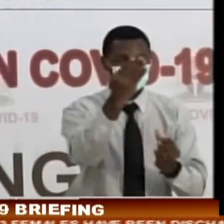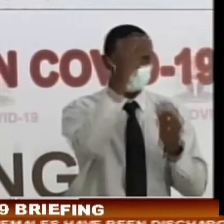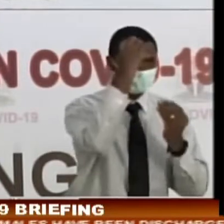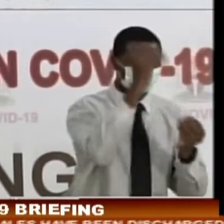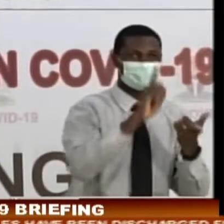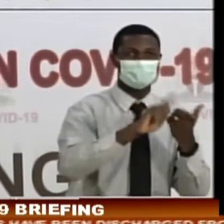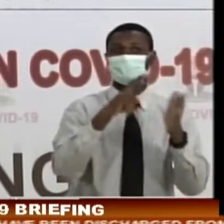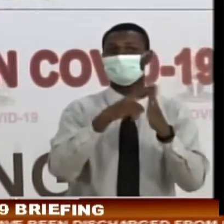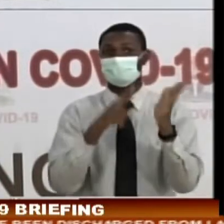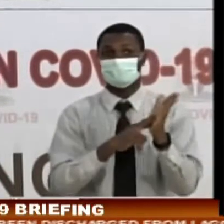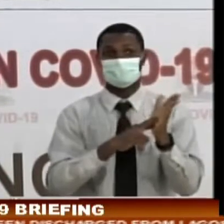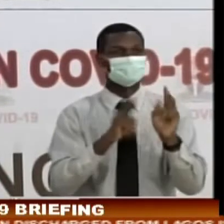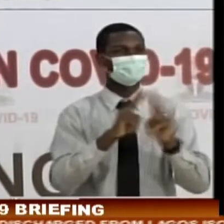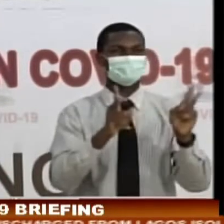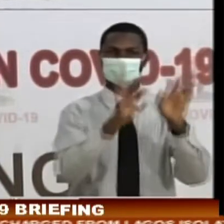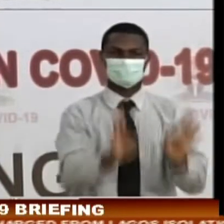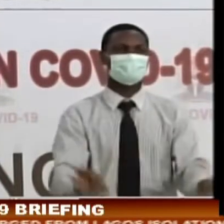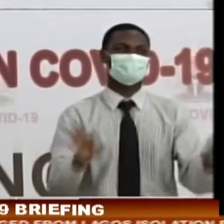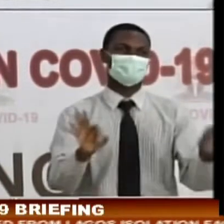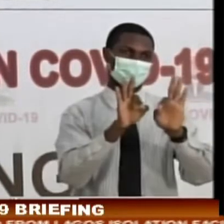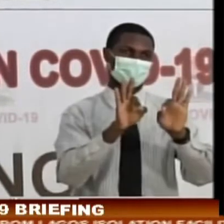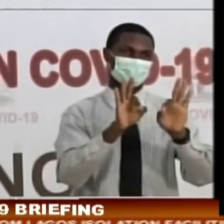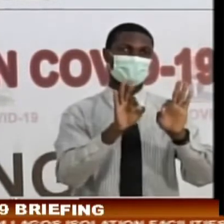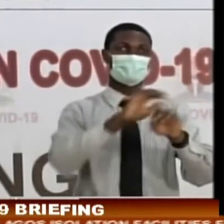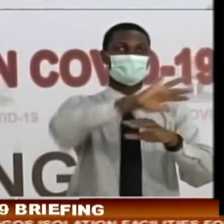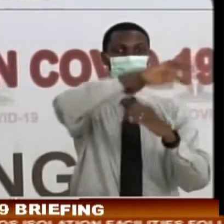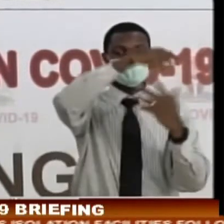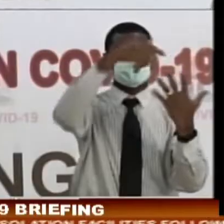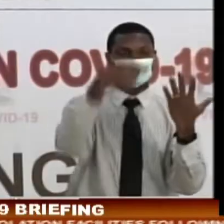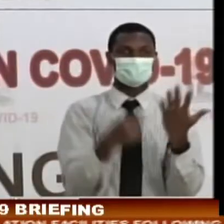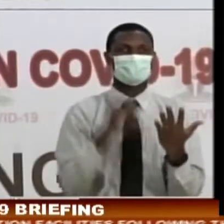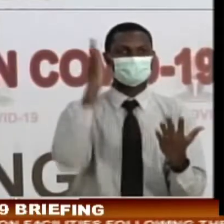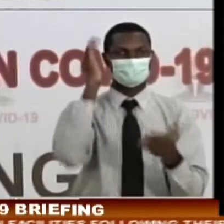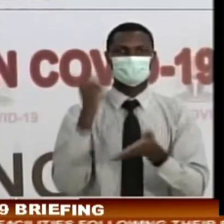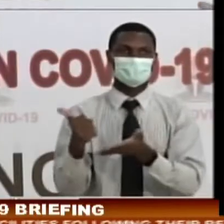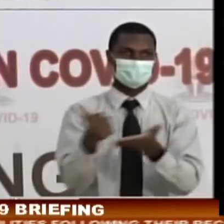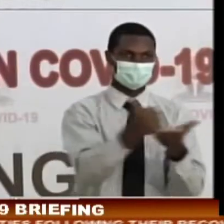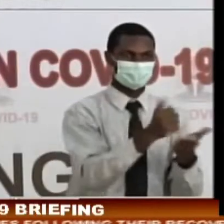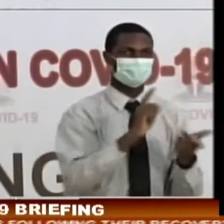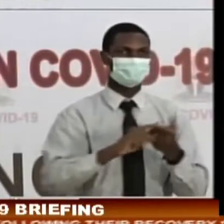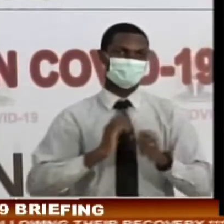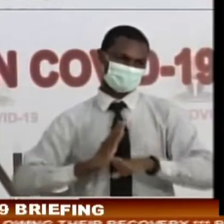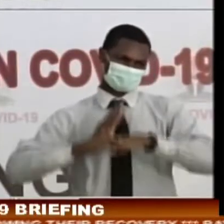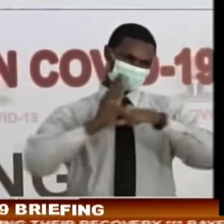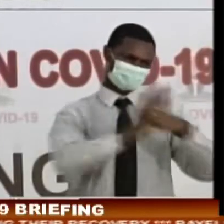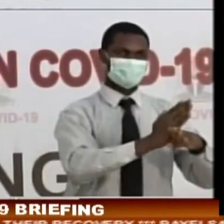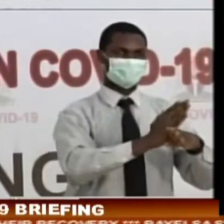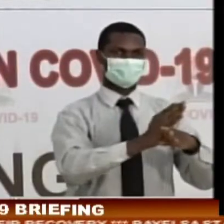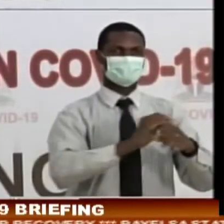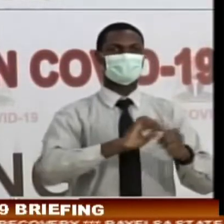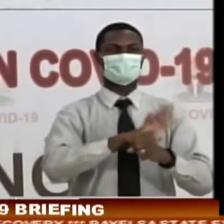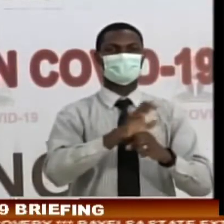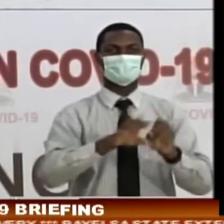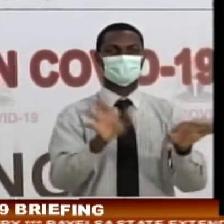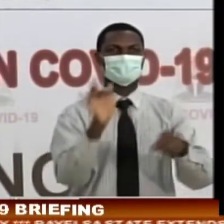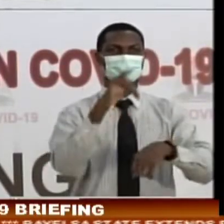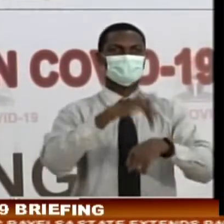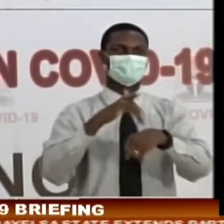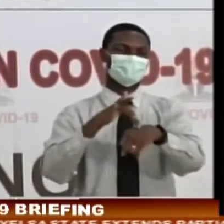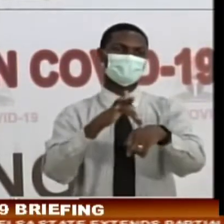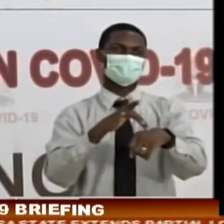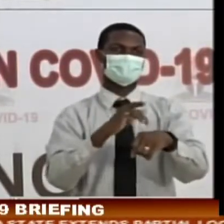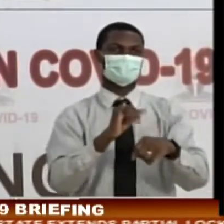is imperative all this will help us prevent infection I